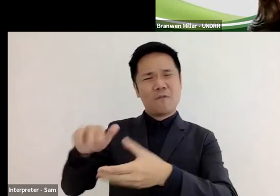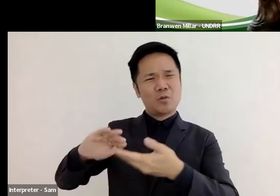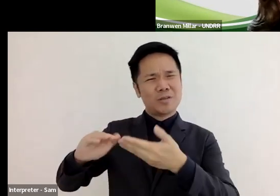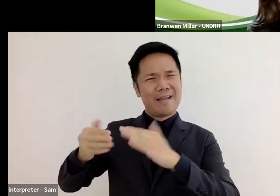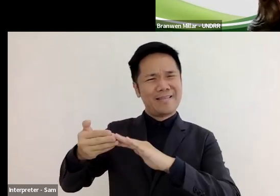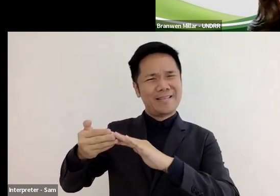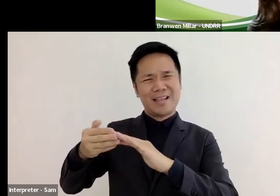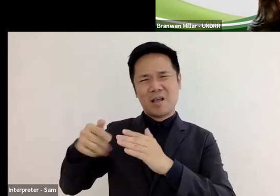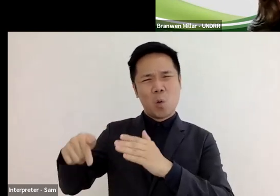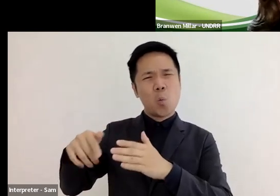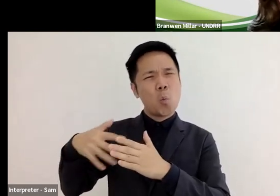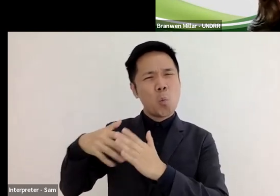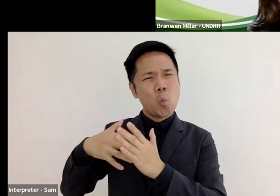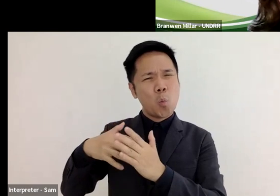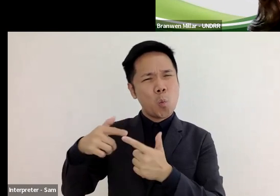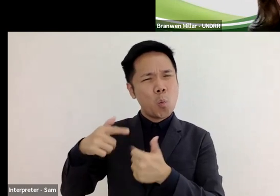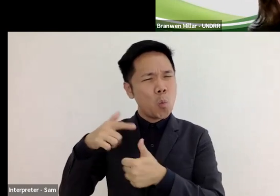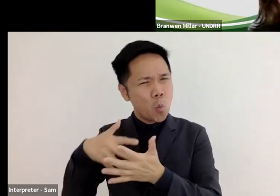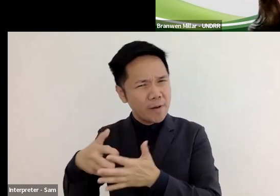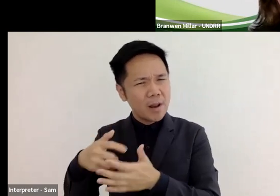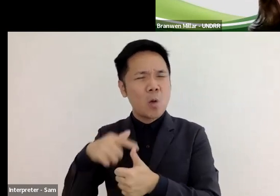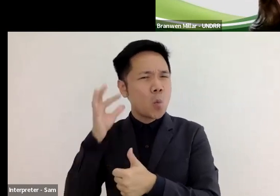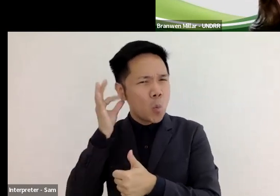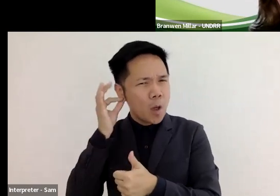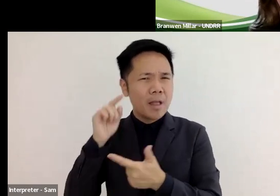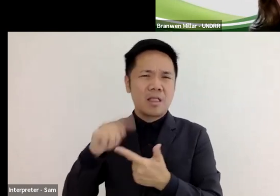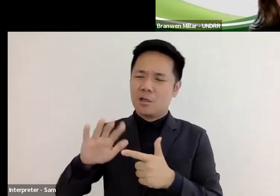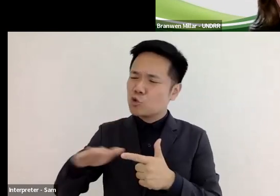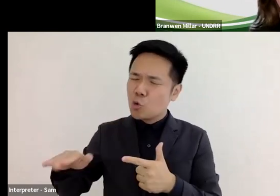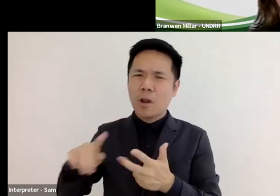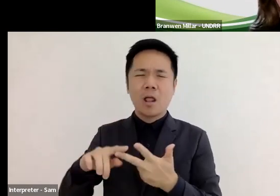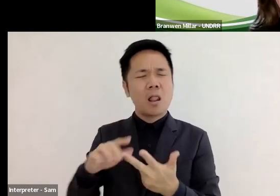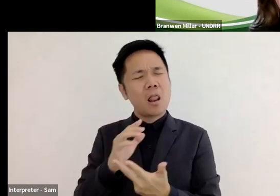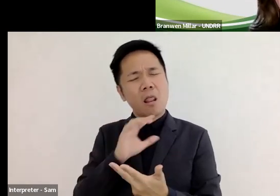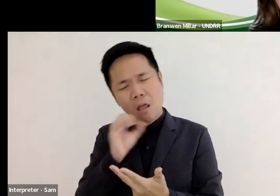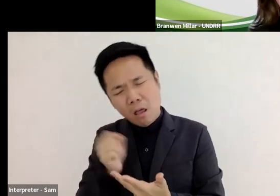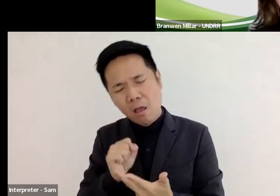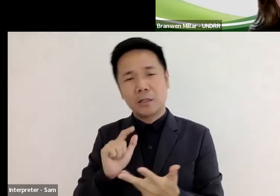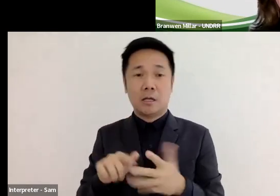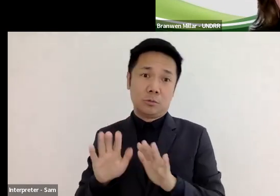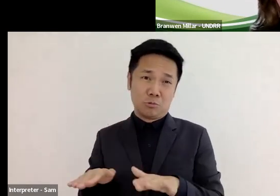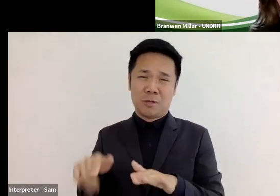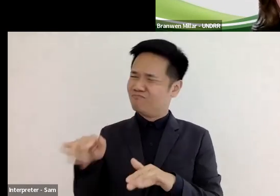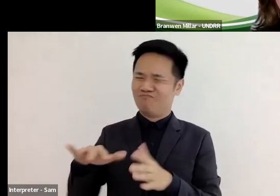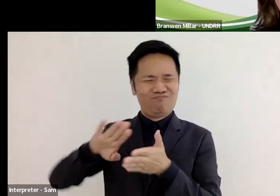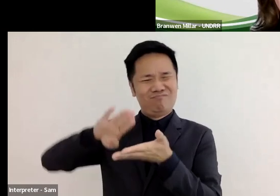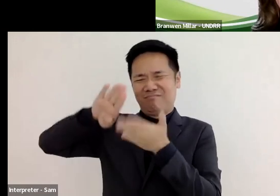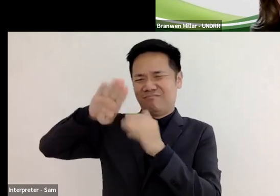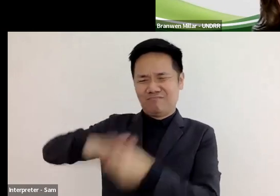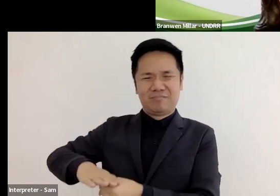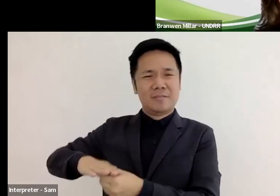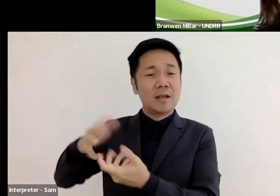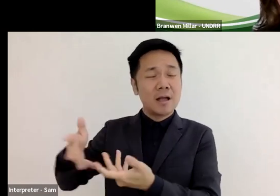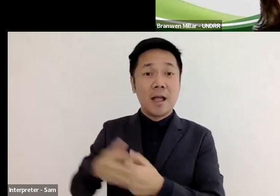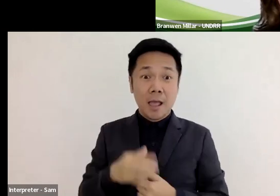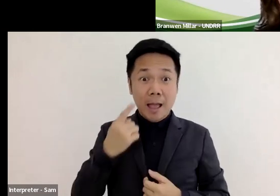society, such as women, children, senior citizens, and persons with disabilities. Hence, an underlying